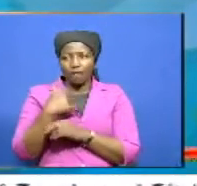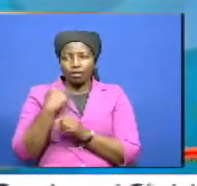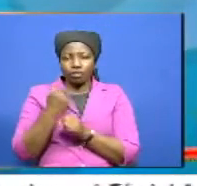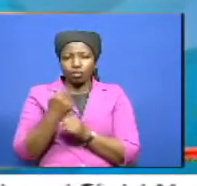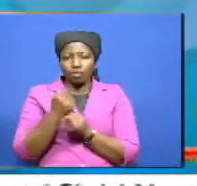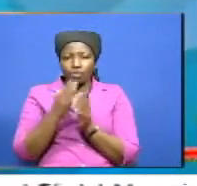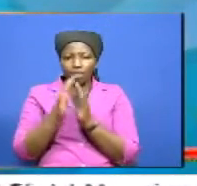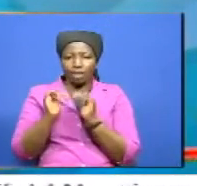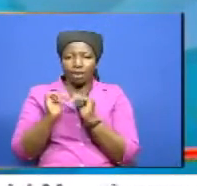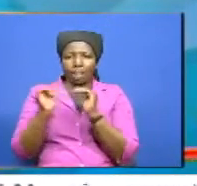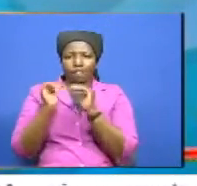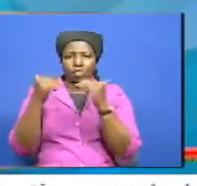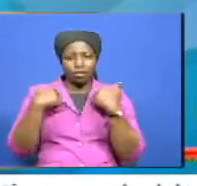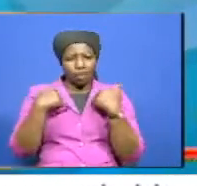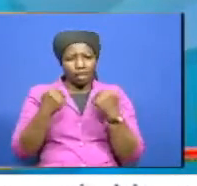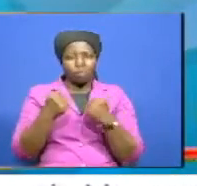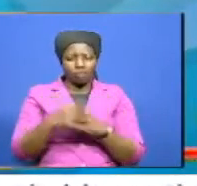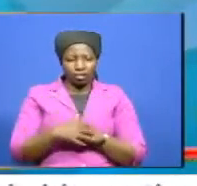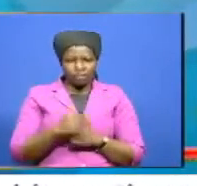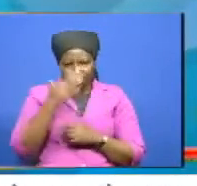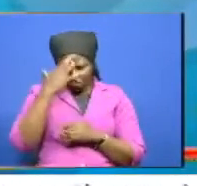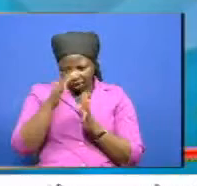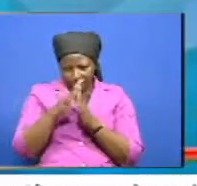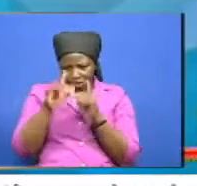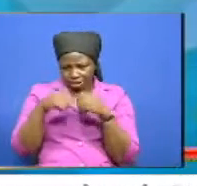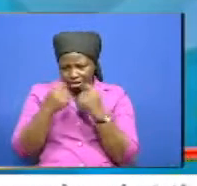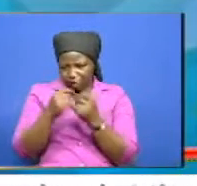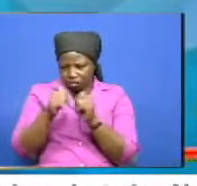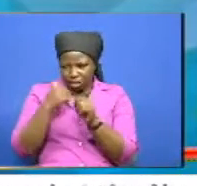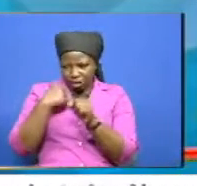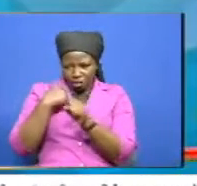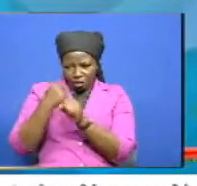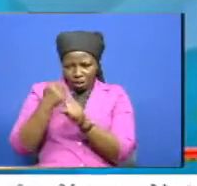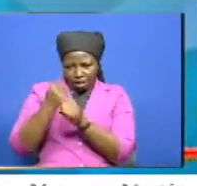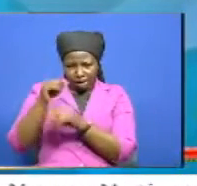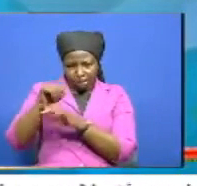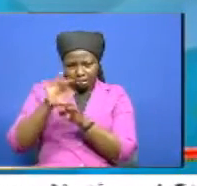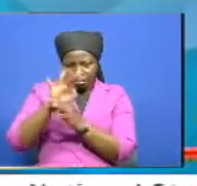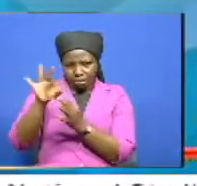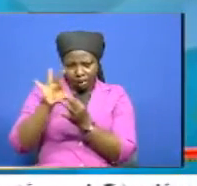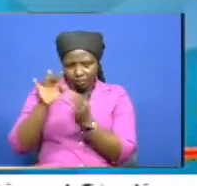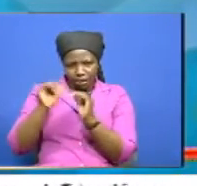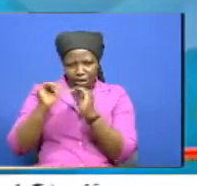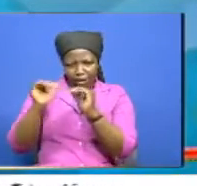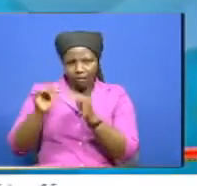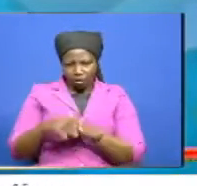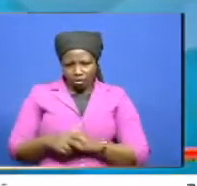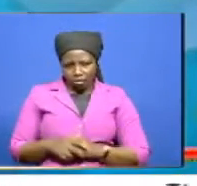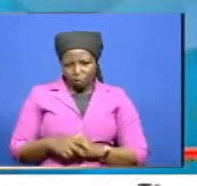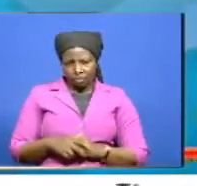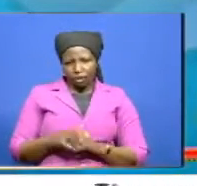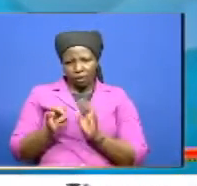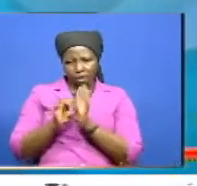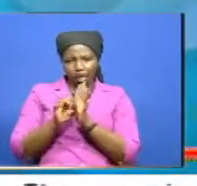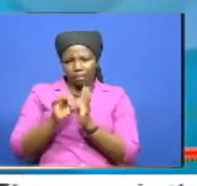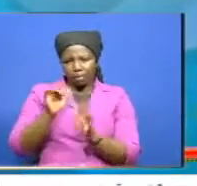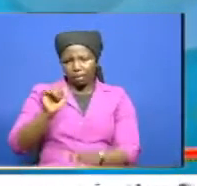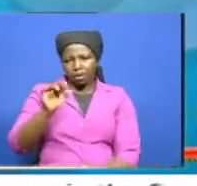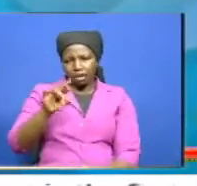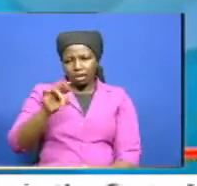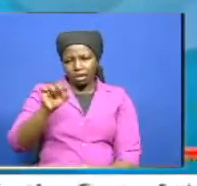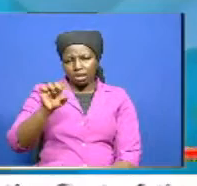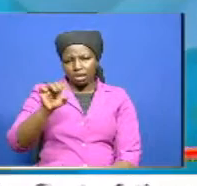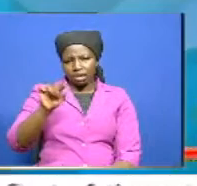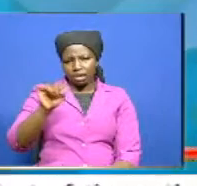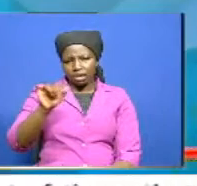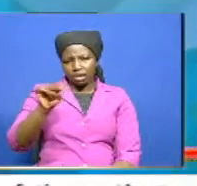with your levels of fitness, because with teams that are operating at that particular level, you know, like Argentina, who are shifting the ball very, very quickly, you know, between the